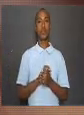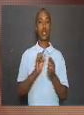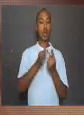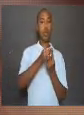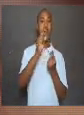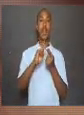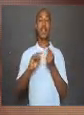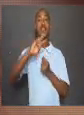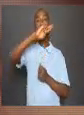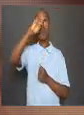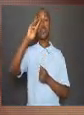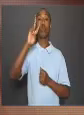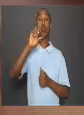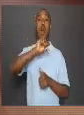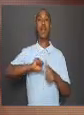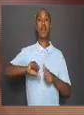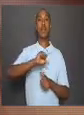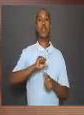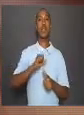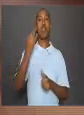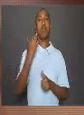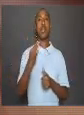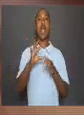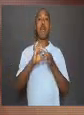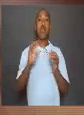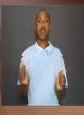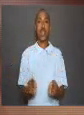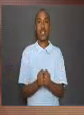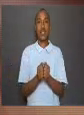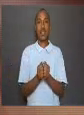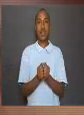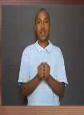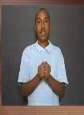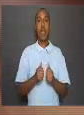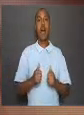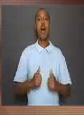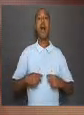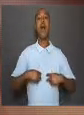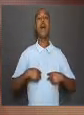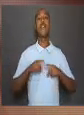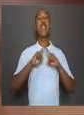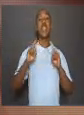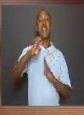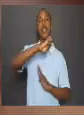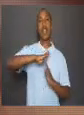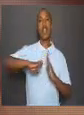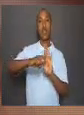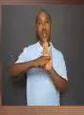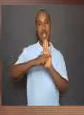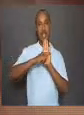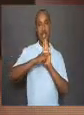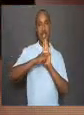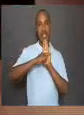Polarity is caused when two atoms forming a bond together have different